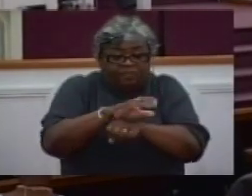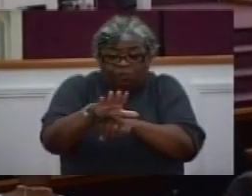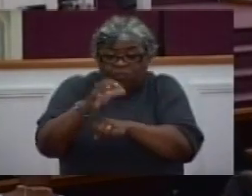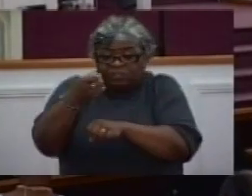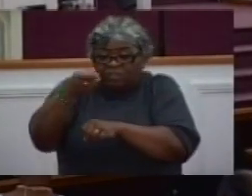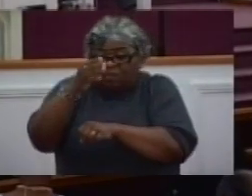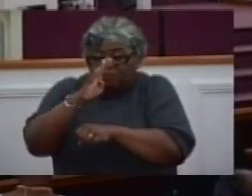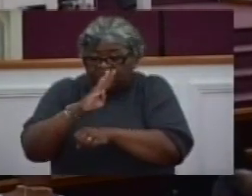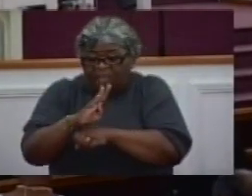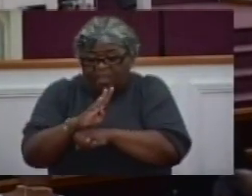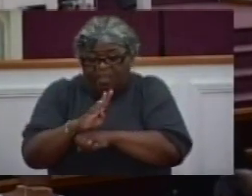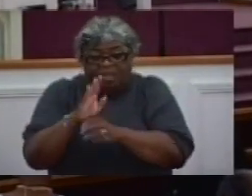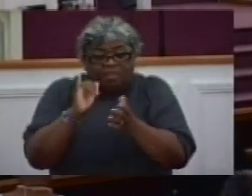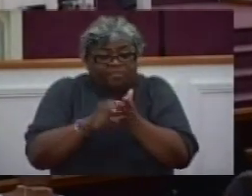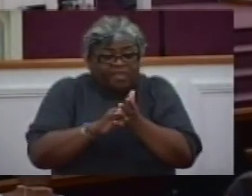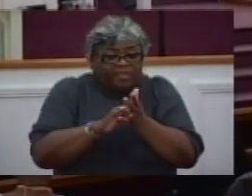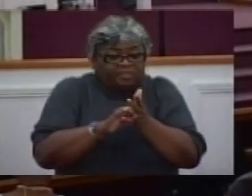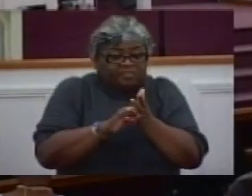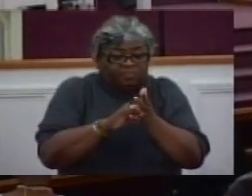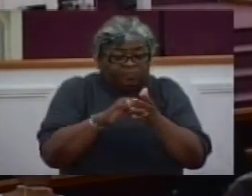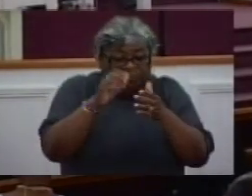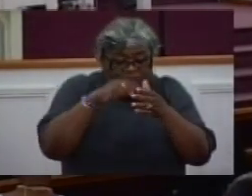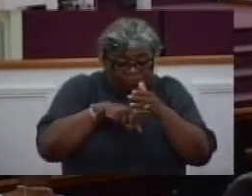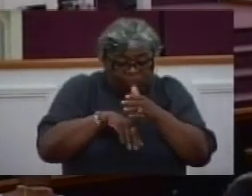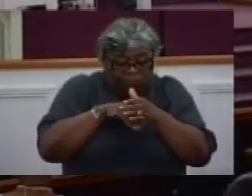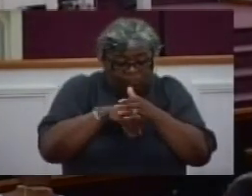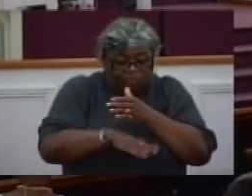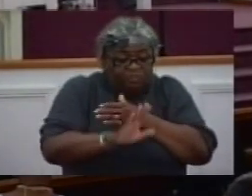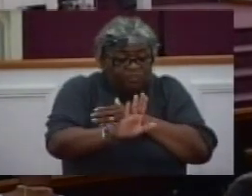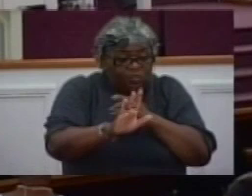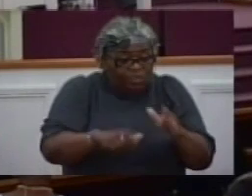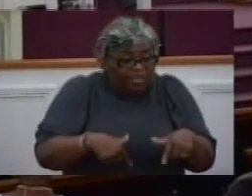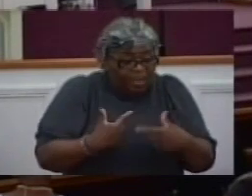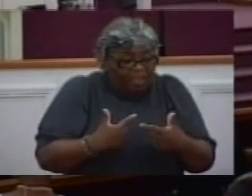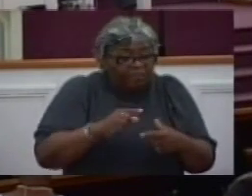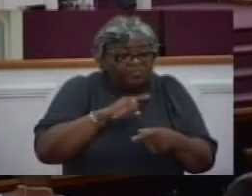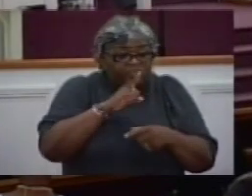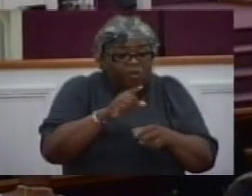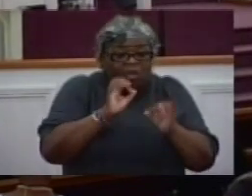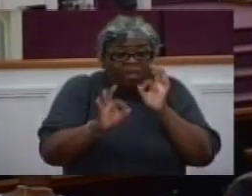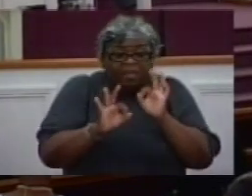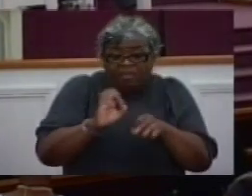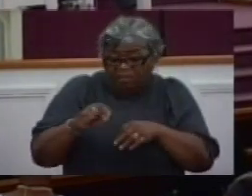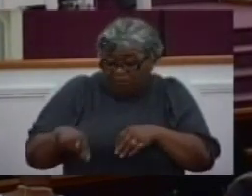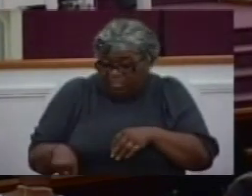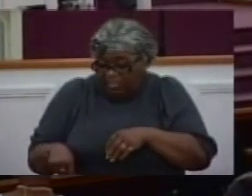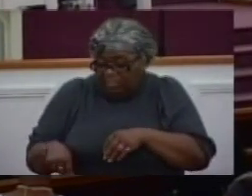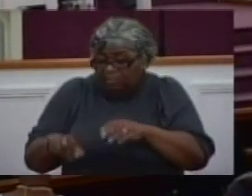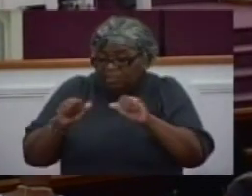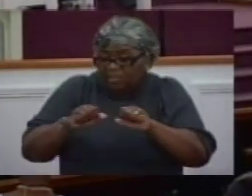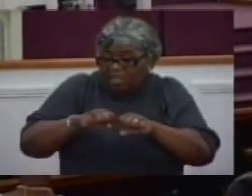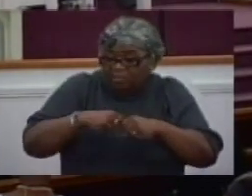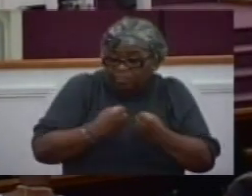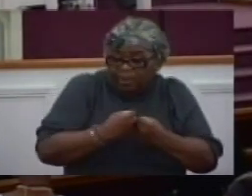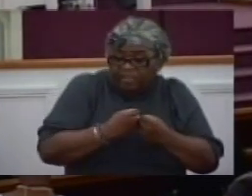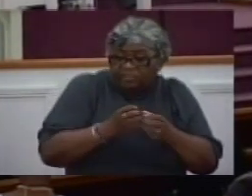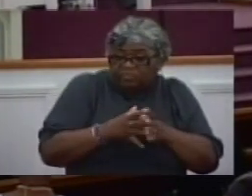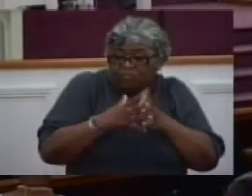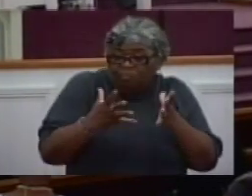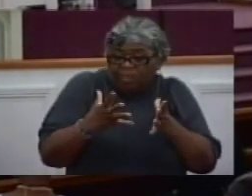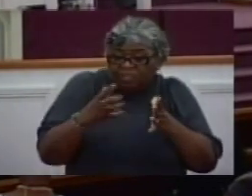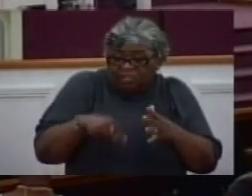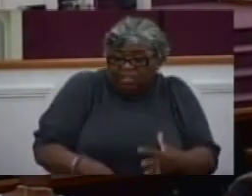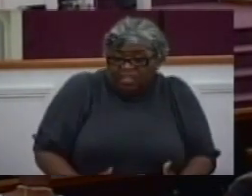of God that resonates off of your life. So if he can bring so much hell